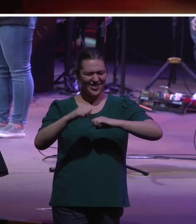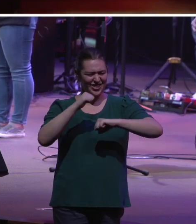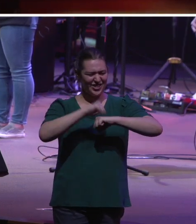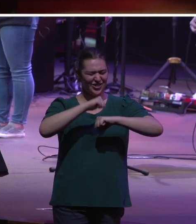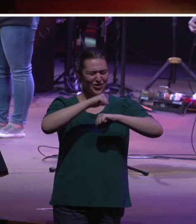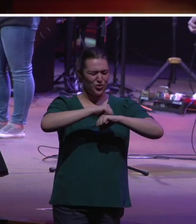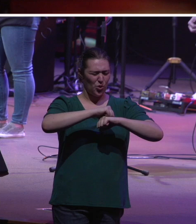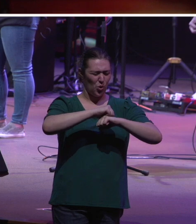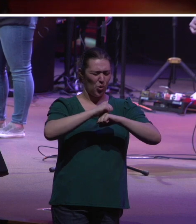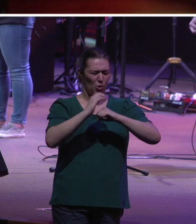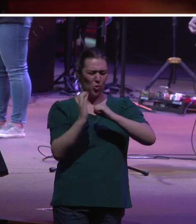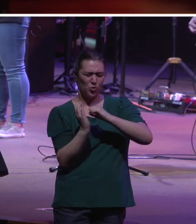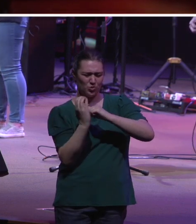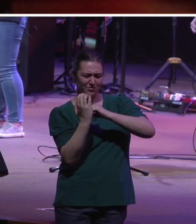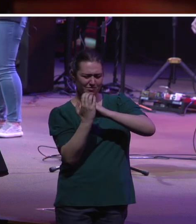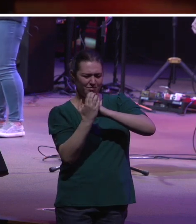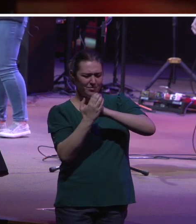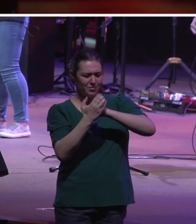heavy stone,